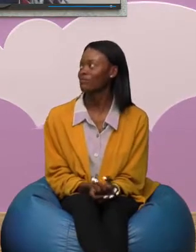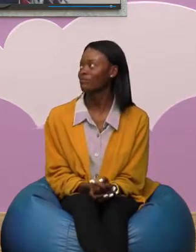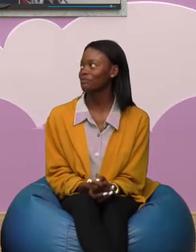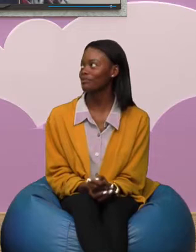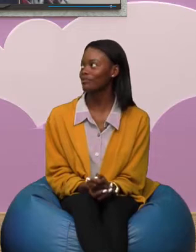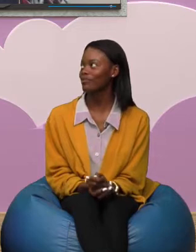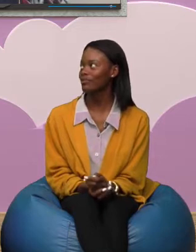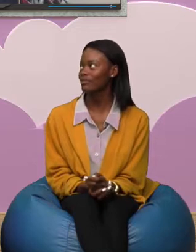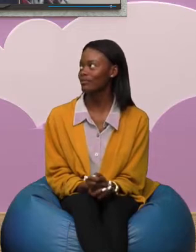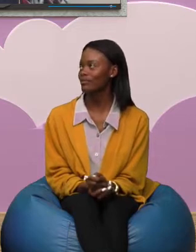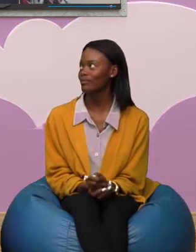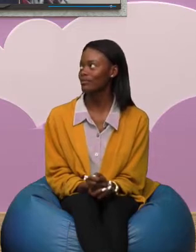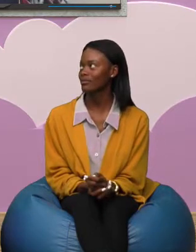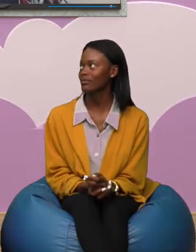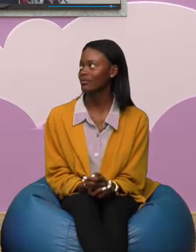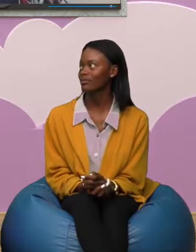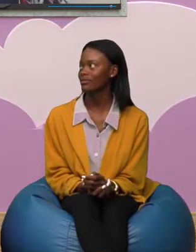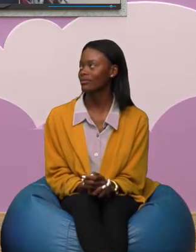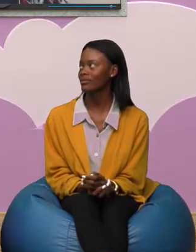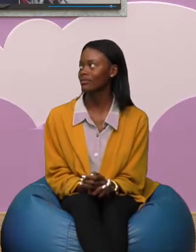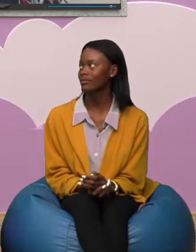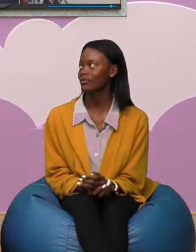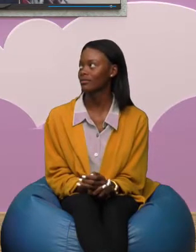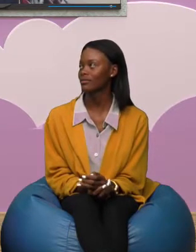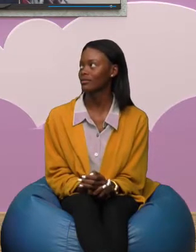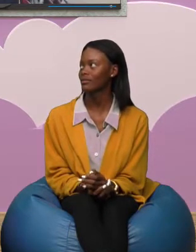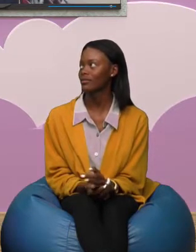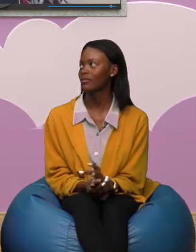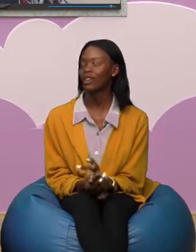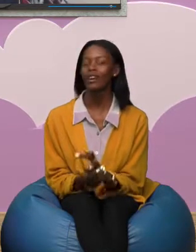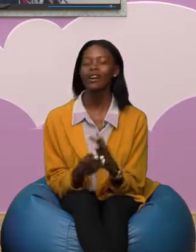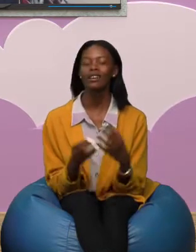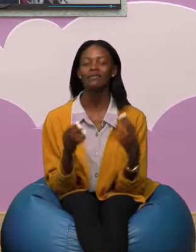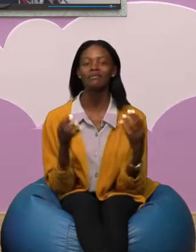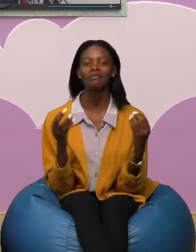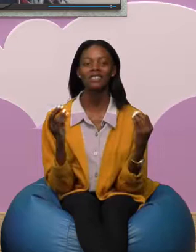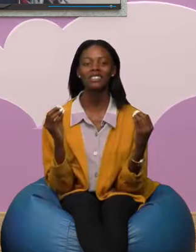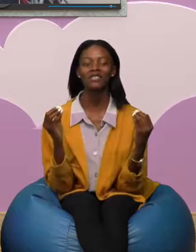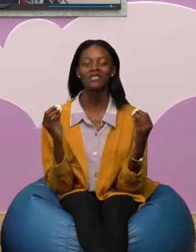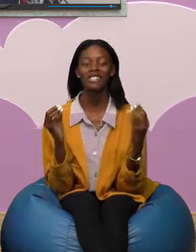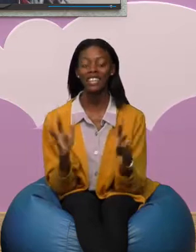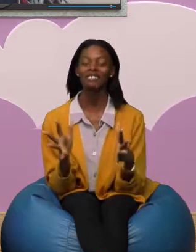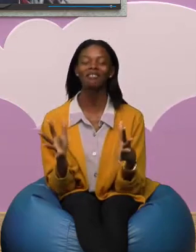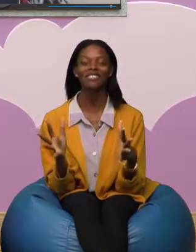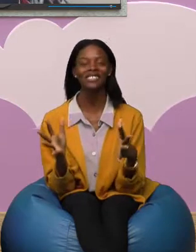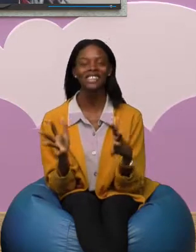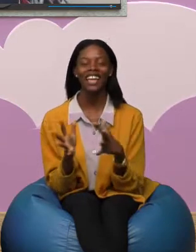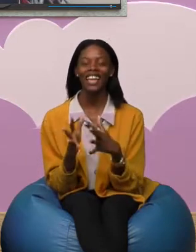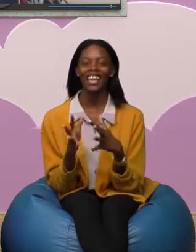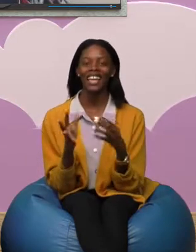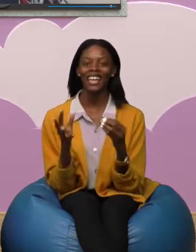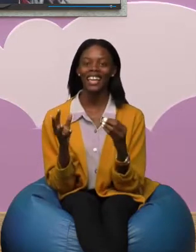Okay. Community helper is a doctor. They use gloves.